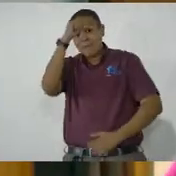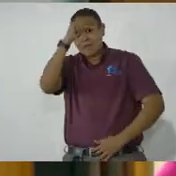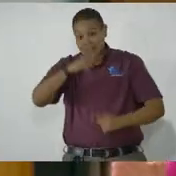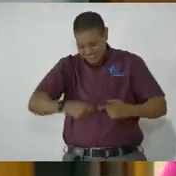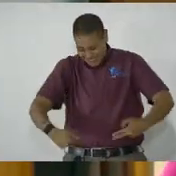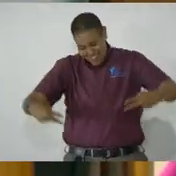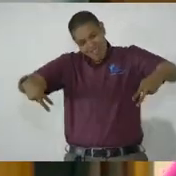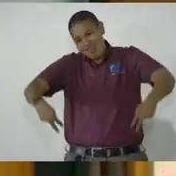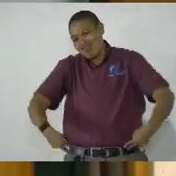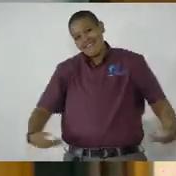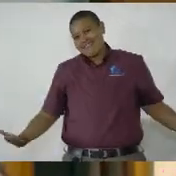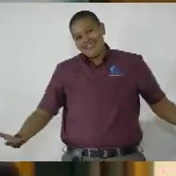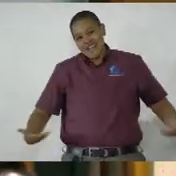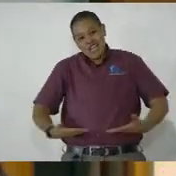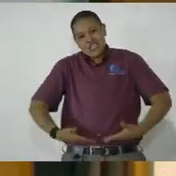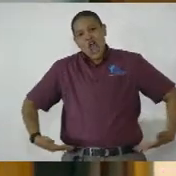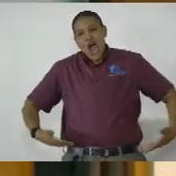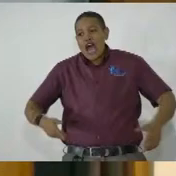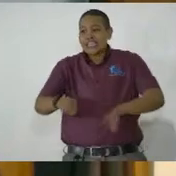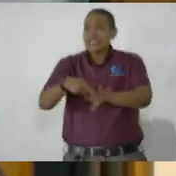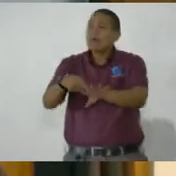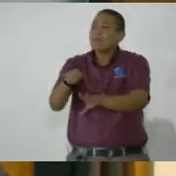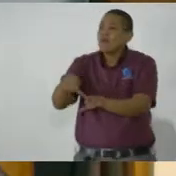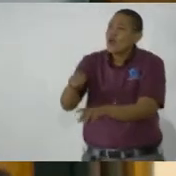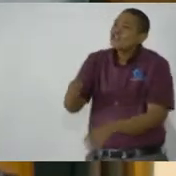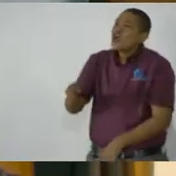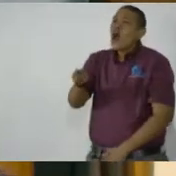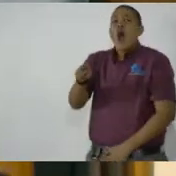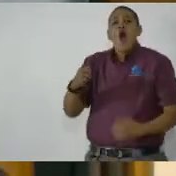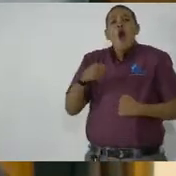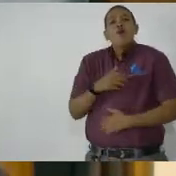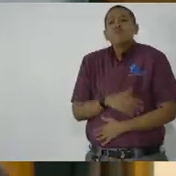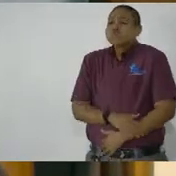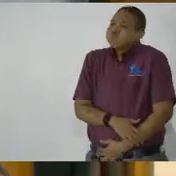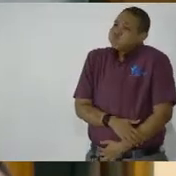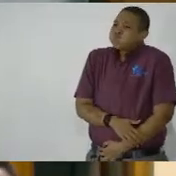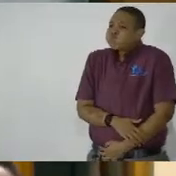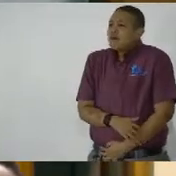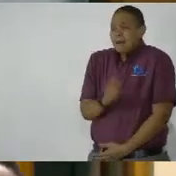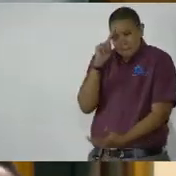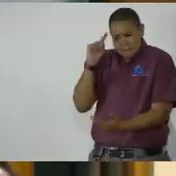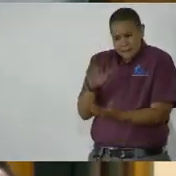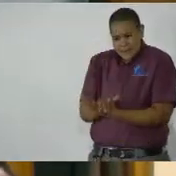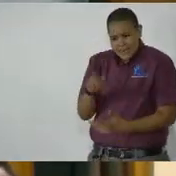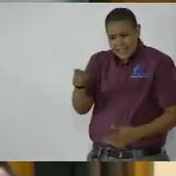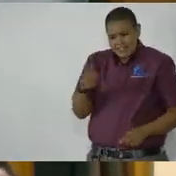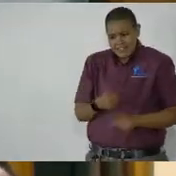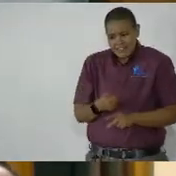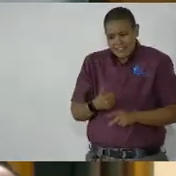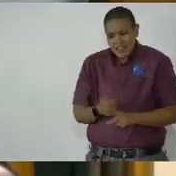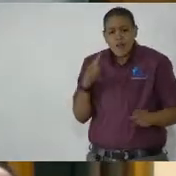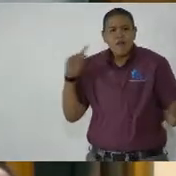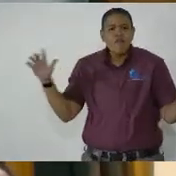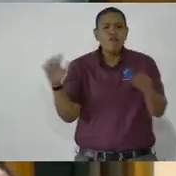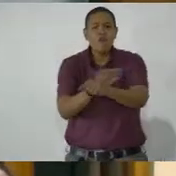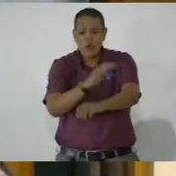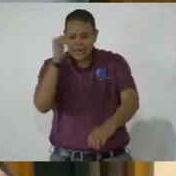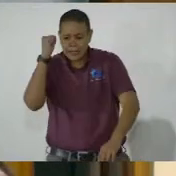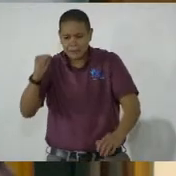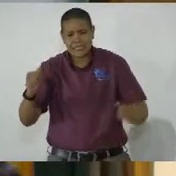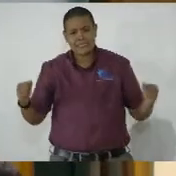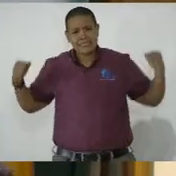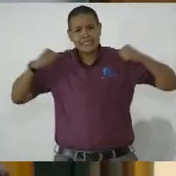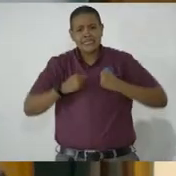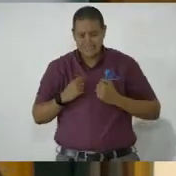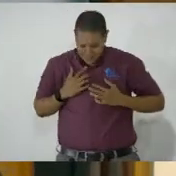So when the judges see him, Madam Speaker, they actually believe that, you know, he's fully dressed, and